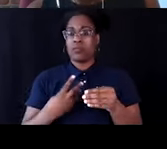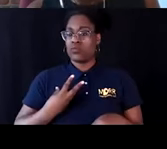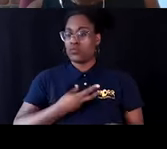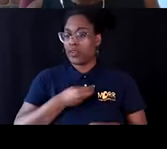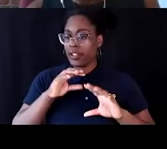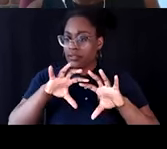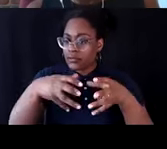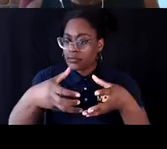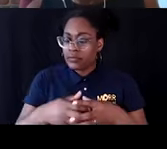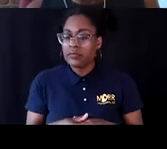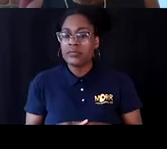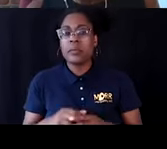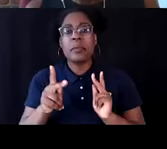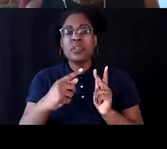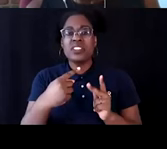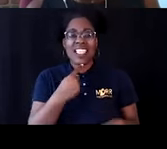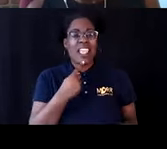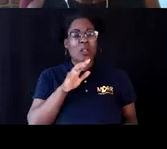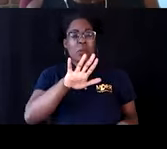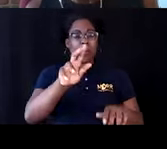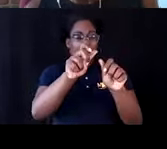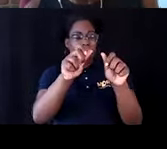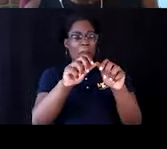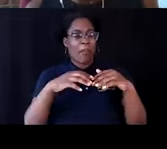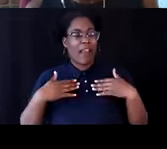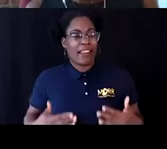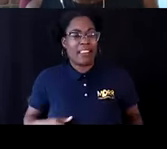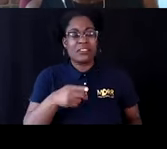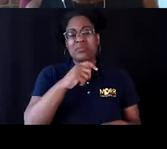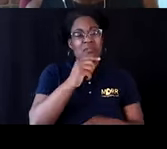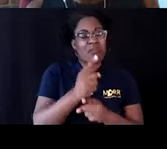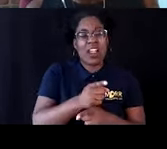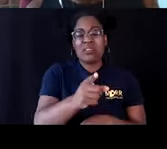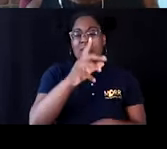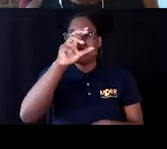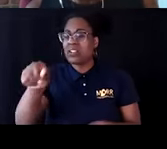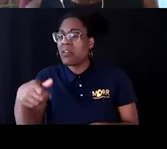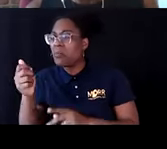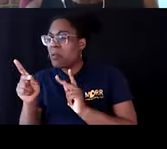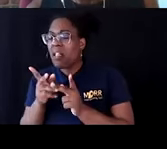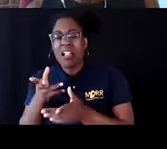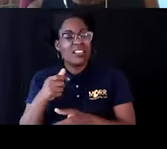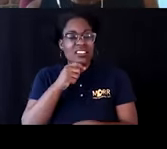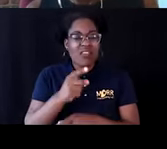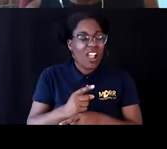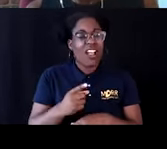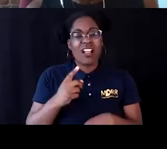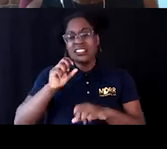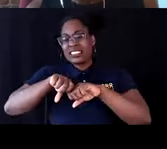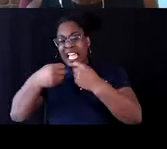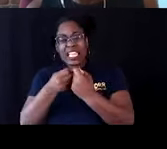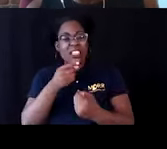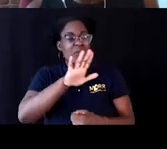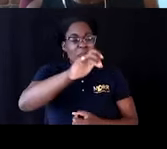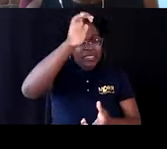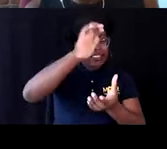not moving them correctly, and that they are not shaped correctly. And so there's a lot of overlaps between what we will be talking about as